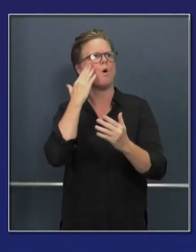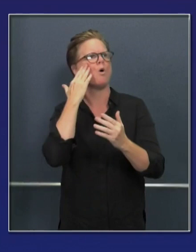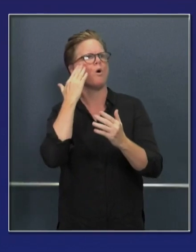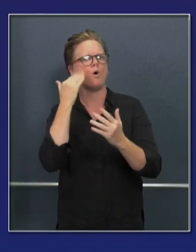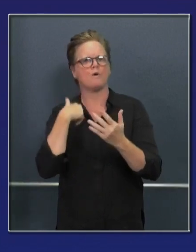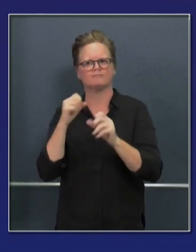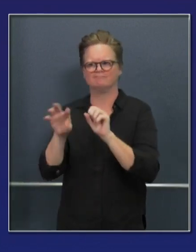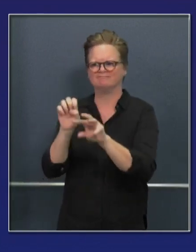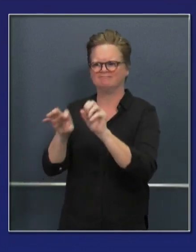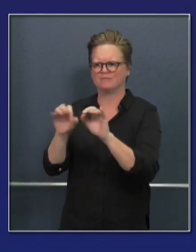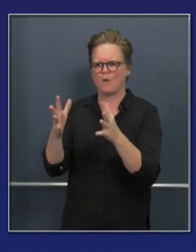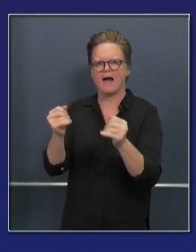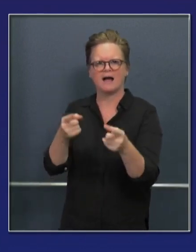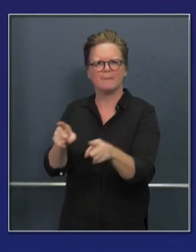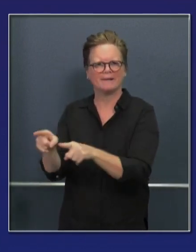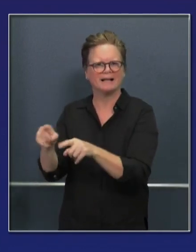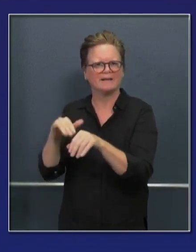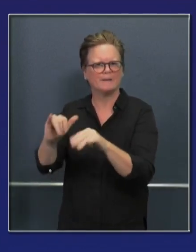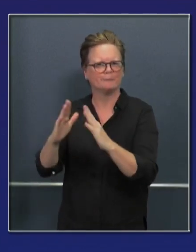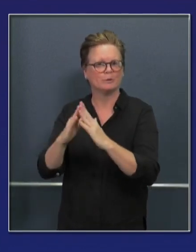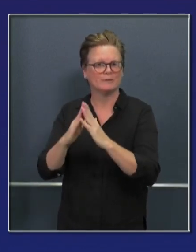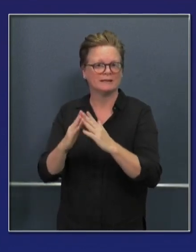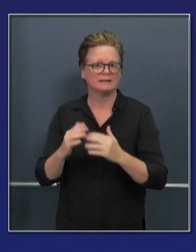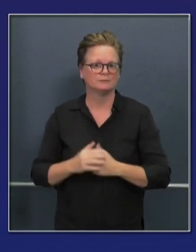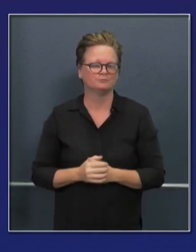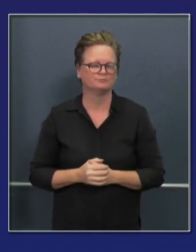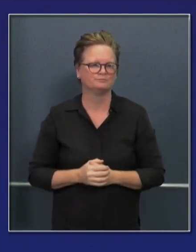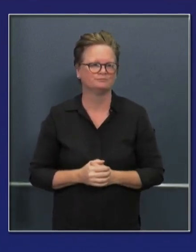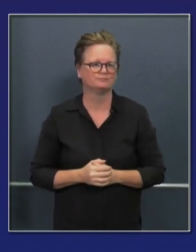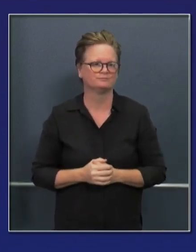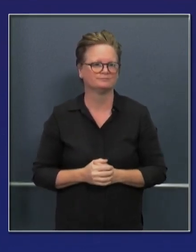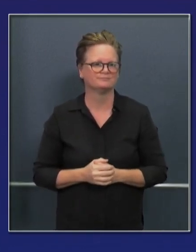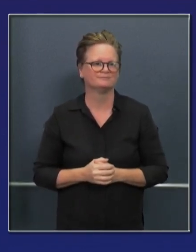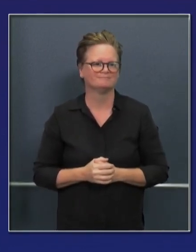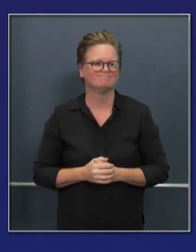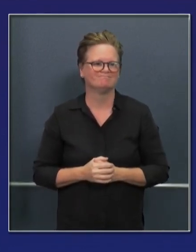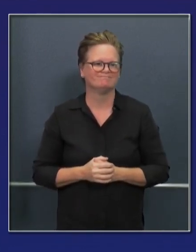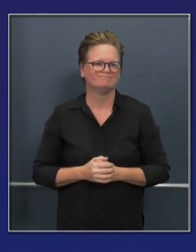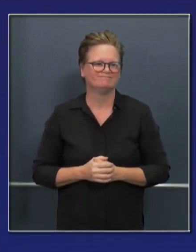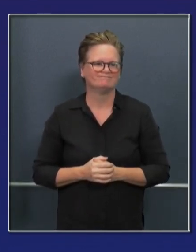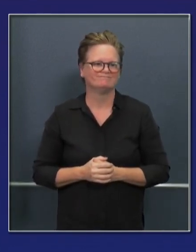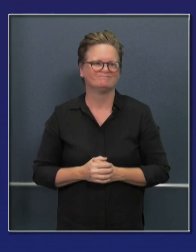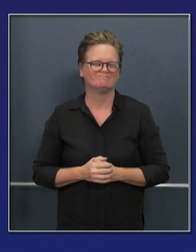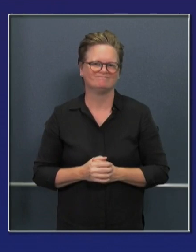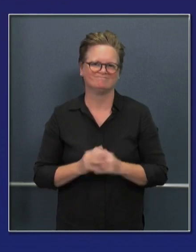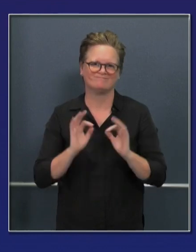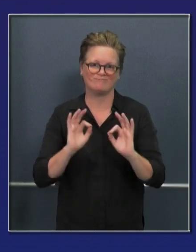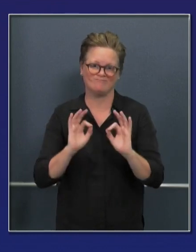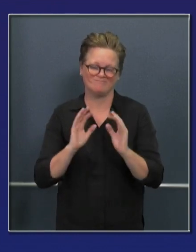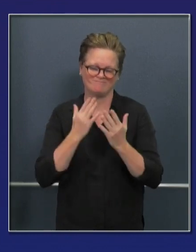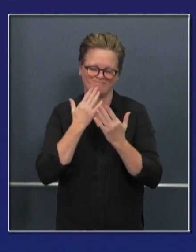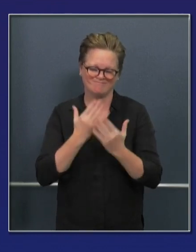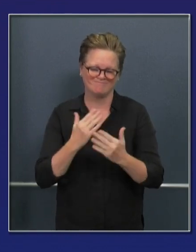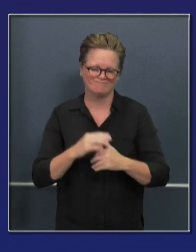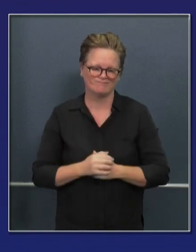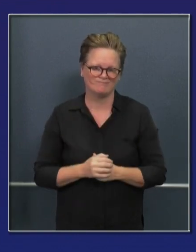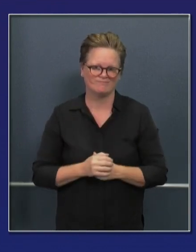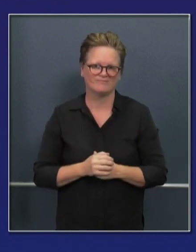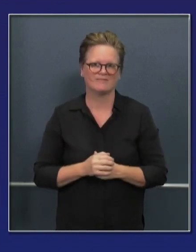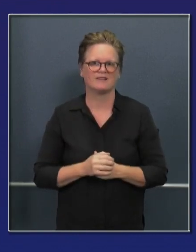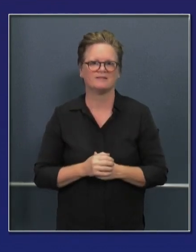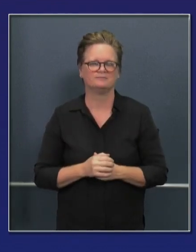Thank you, Dr. Galley. So we, again, are focused day in and day out on letting